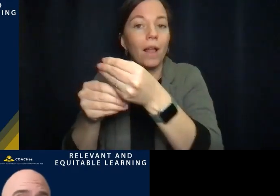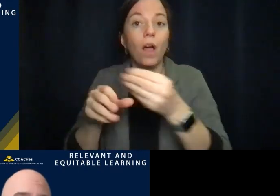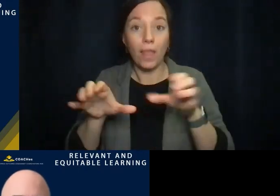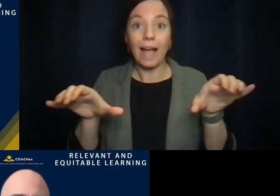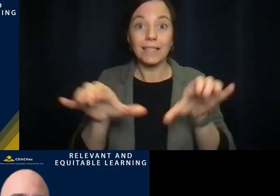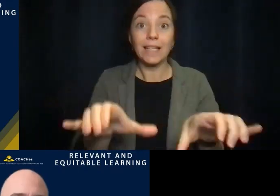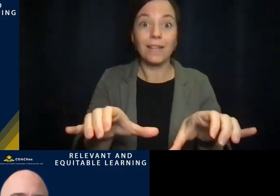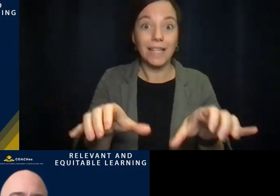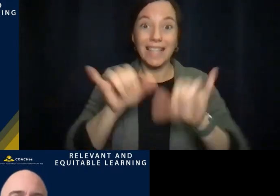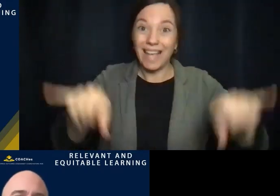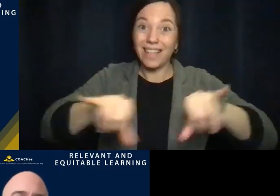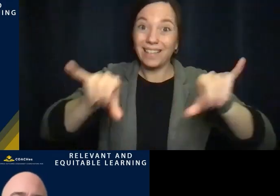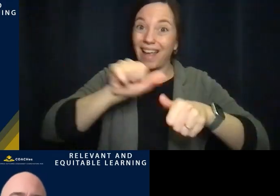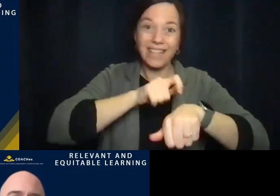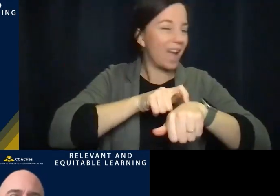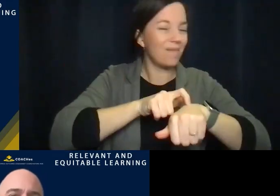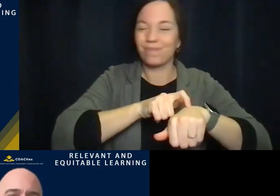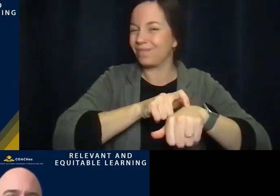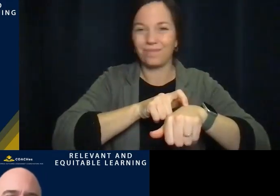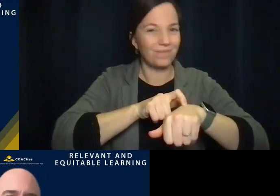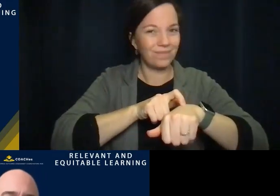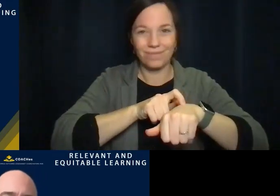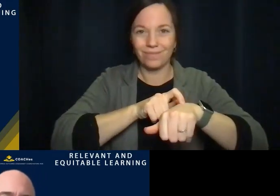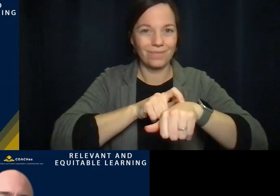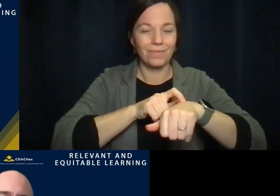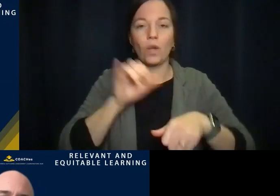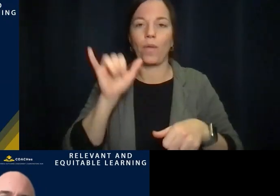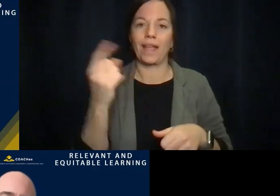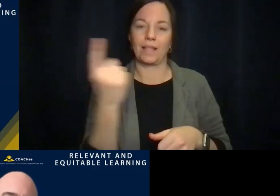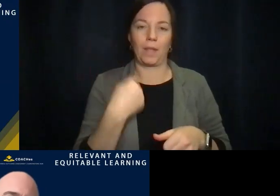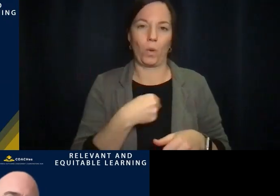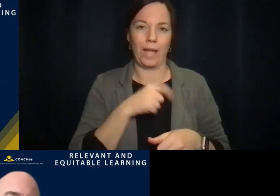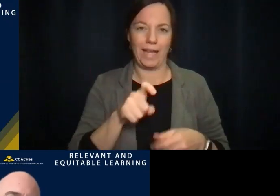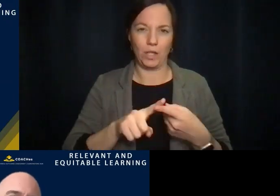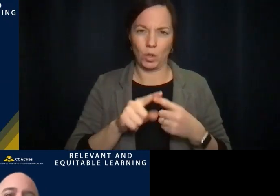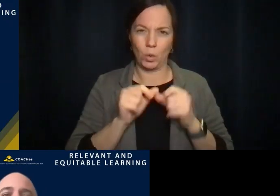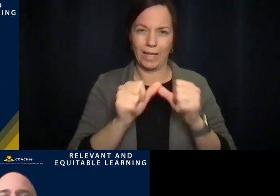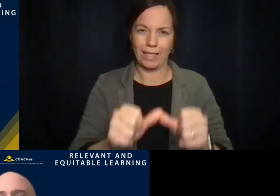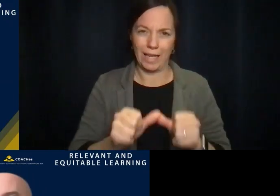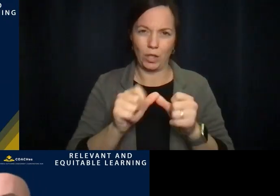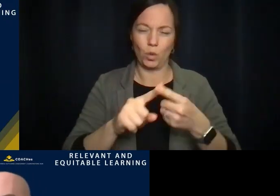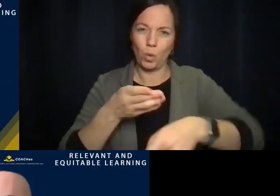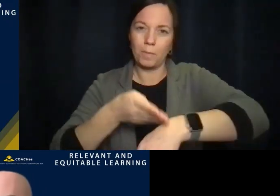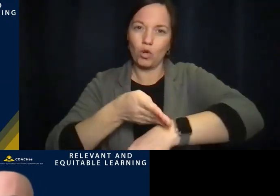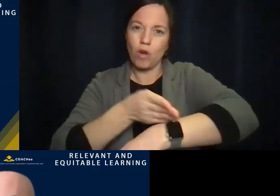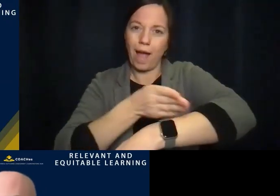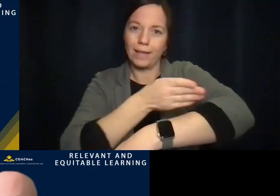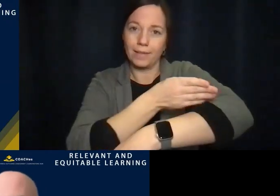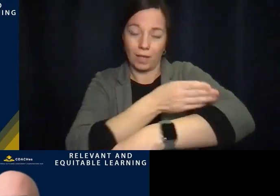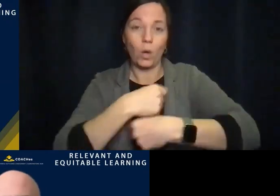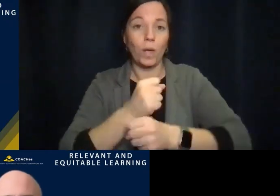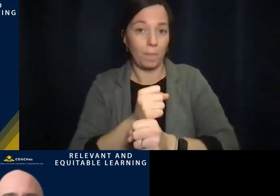the same every time. I think that's something that we need to continue to progress as far as we create the quality of